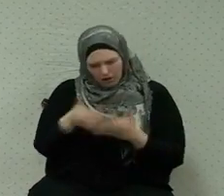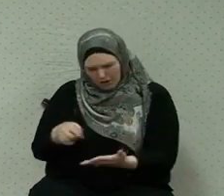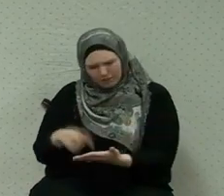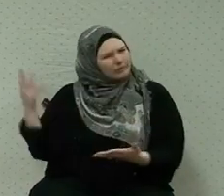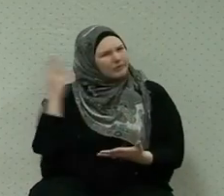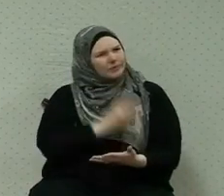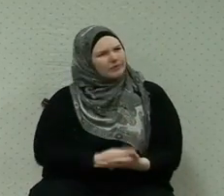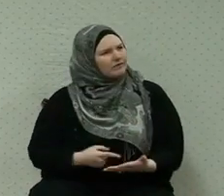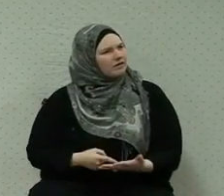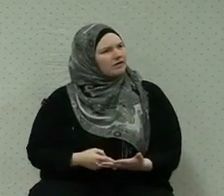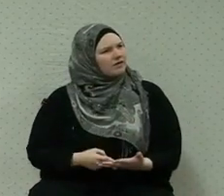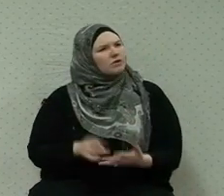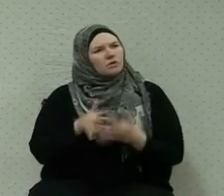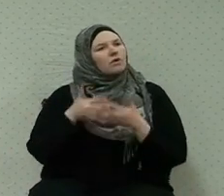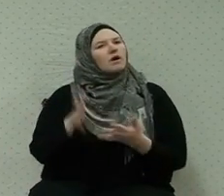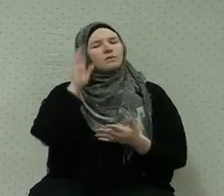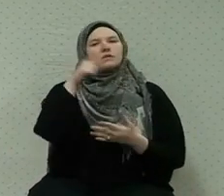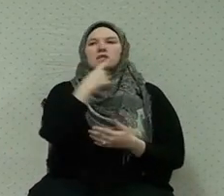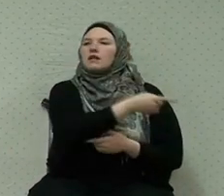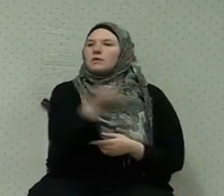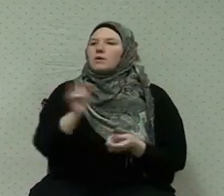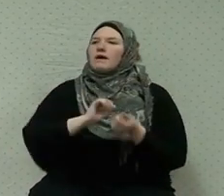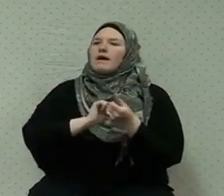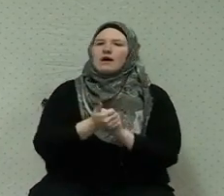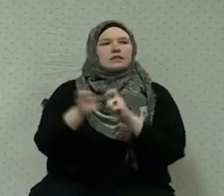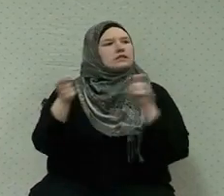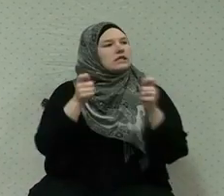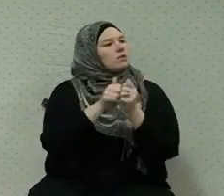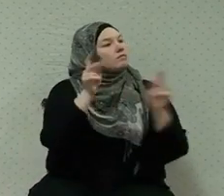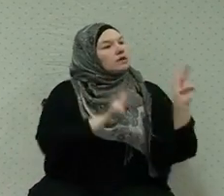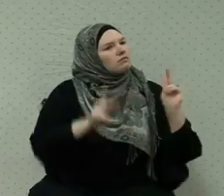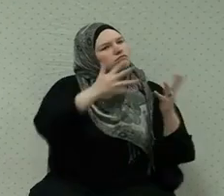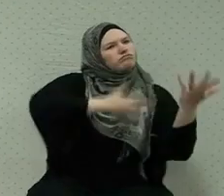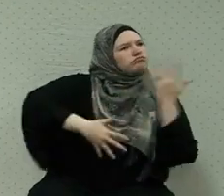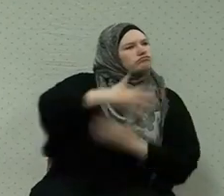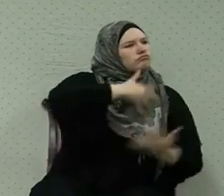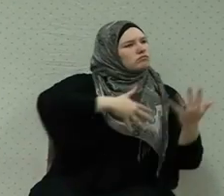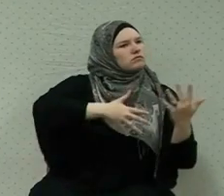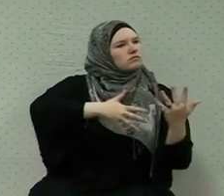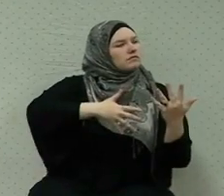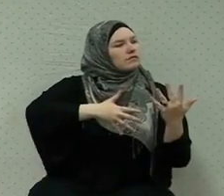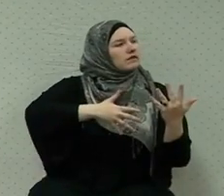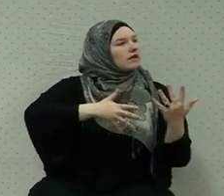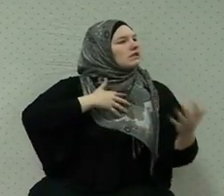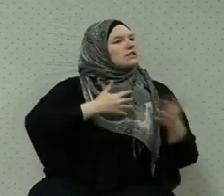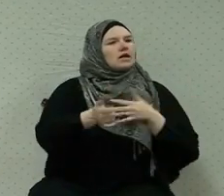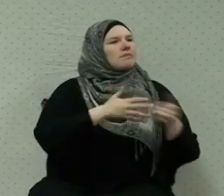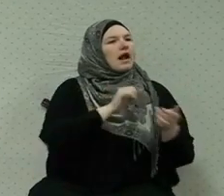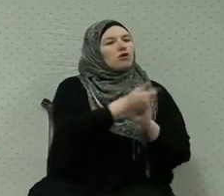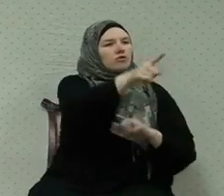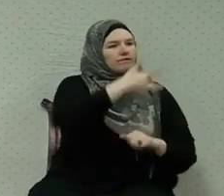Quran. It tells you even how to deal with people despite your feelings.